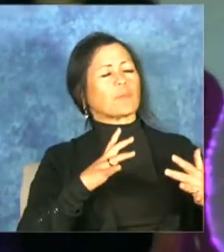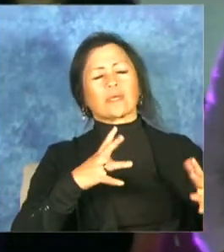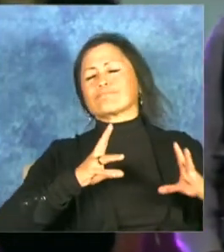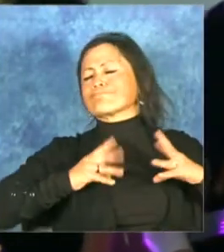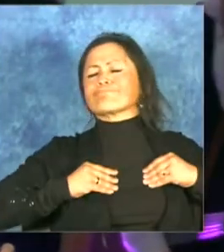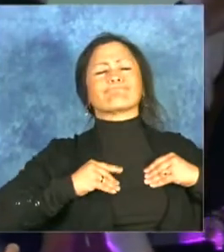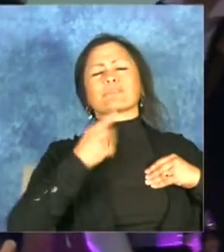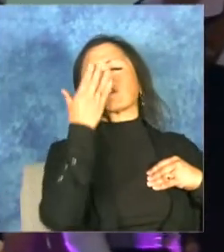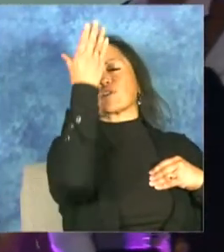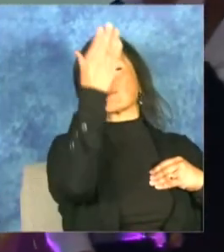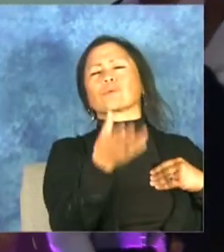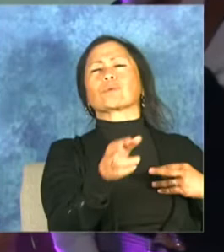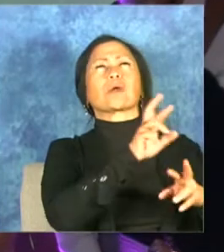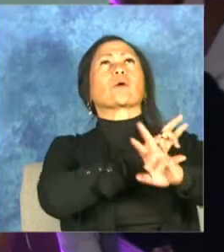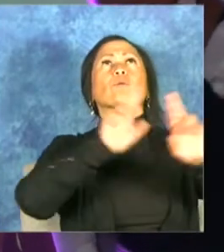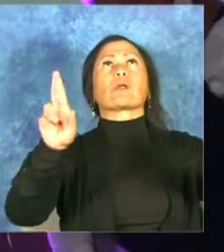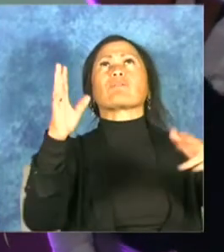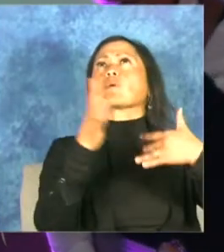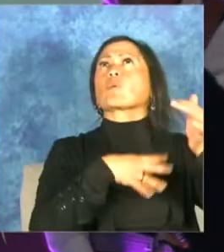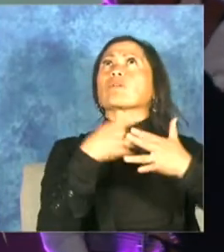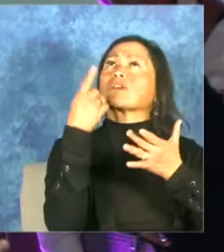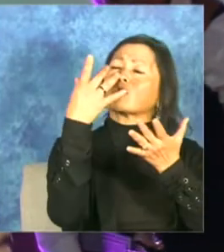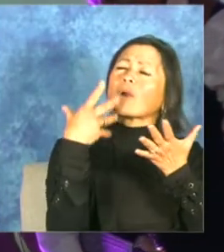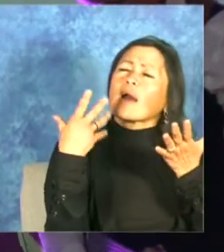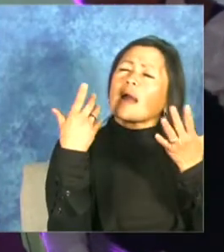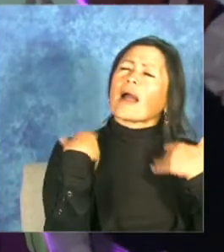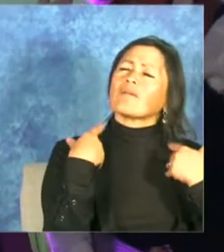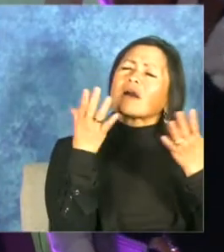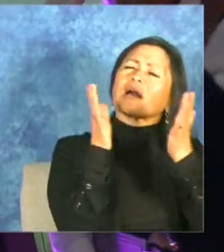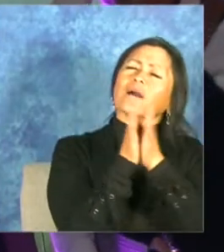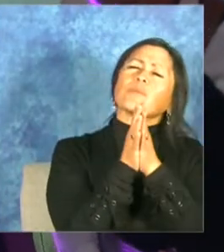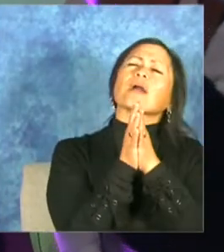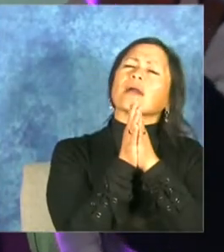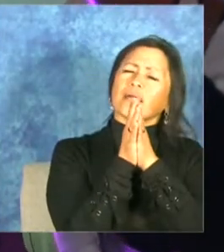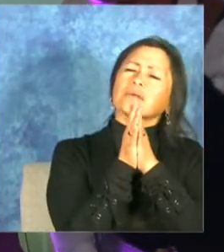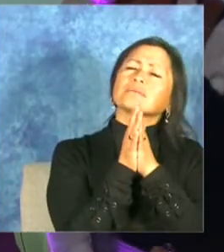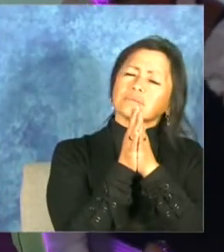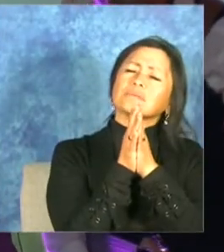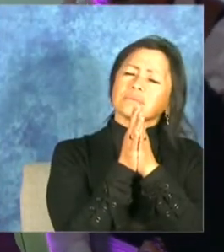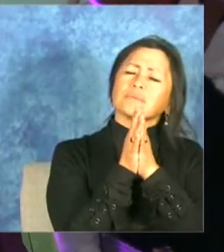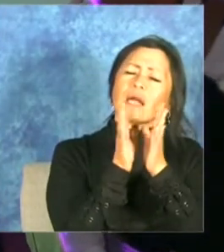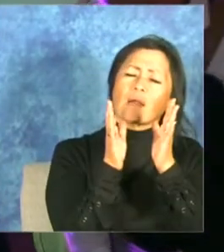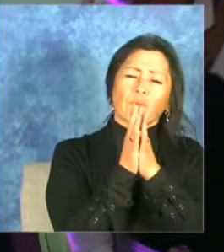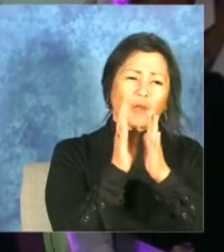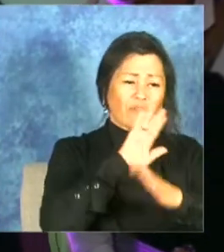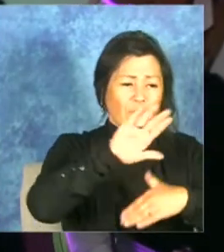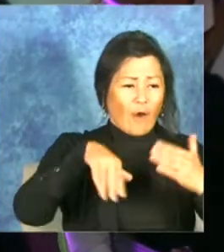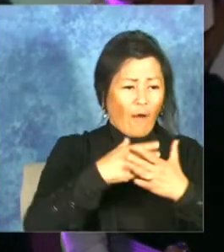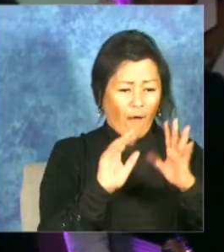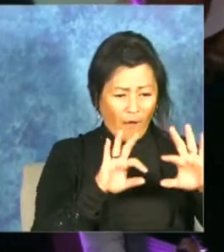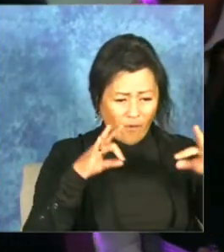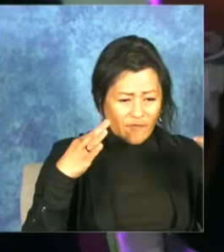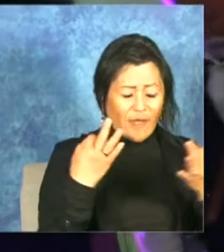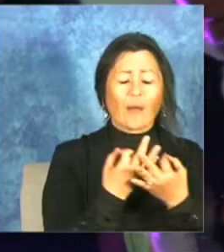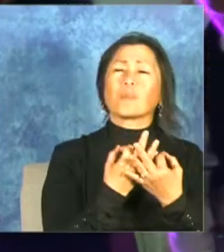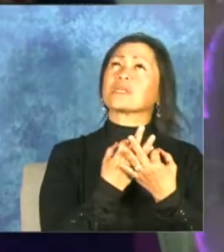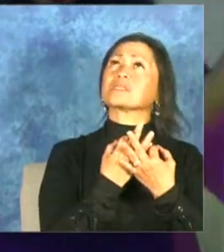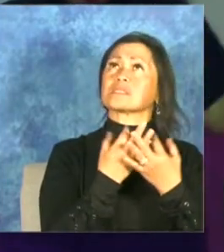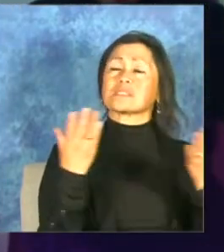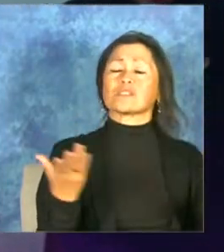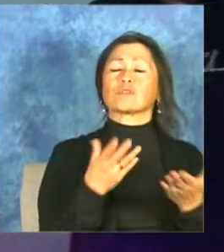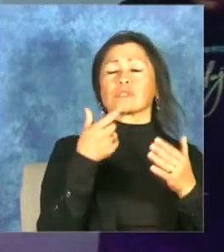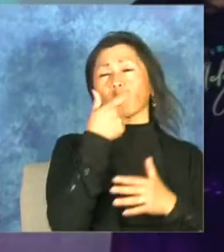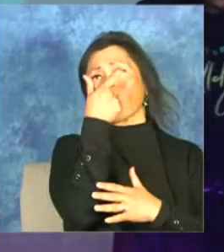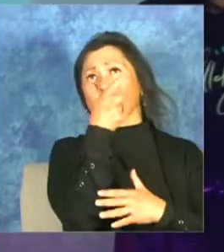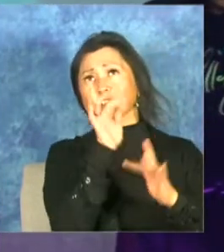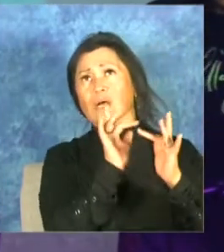open, ready for whatever you have for them, God. I pray for them to be able to get to that place. And I pray for all our families and everyone that's